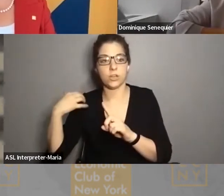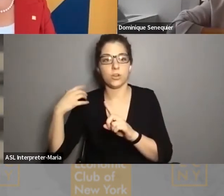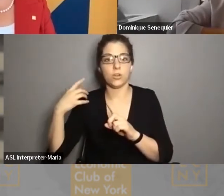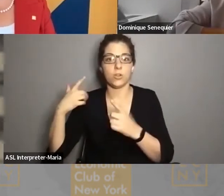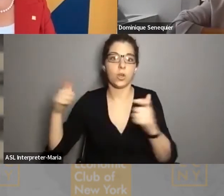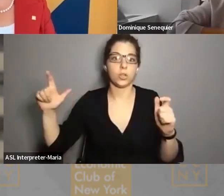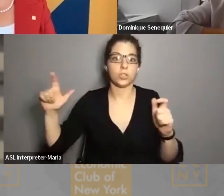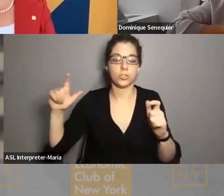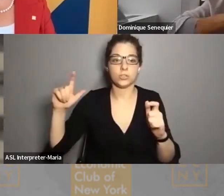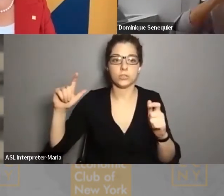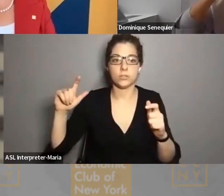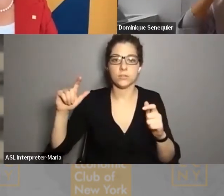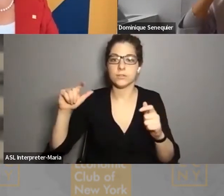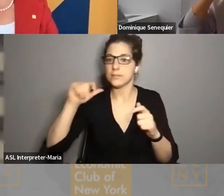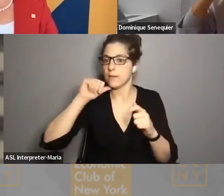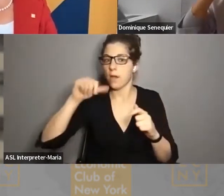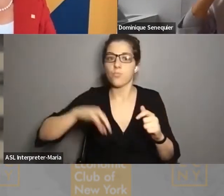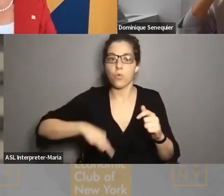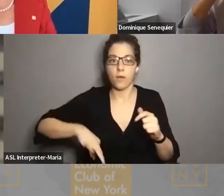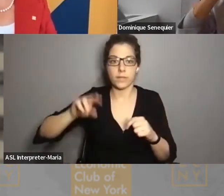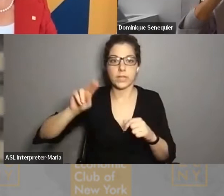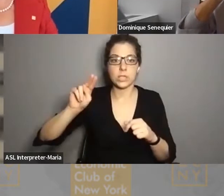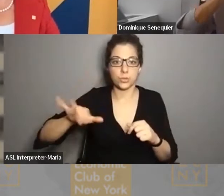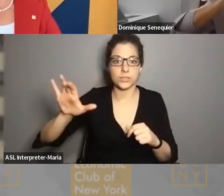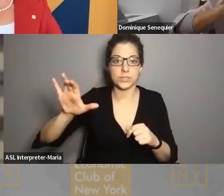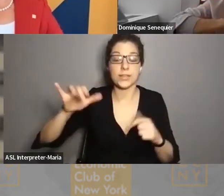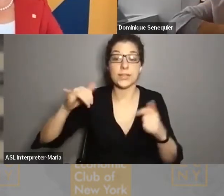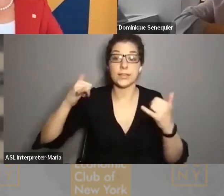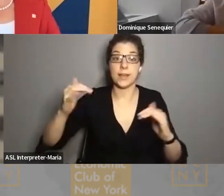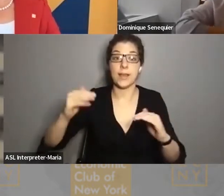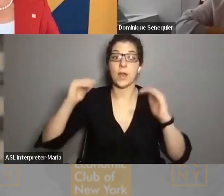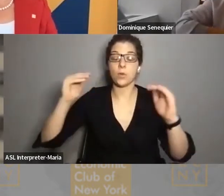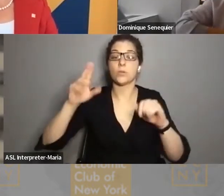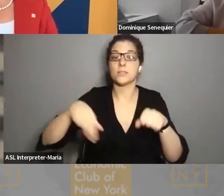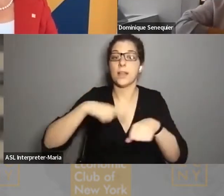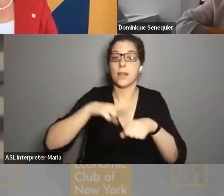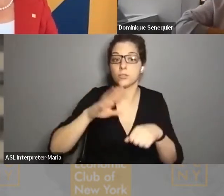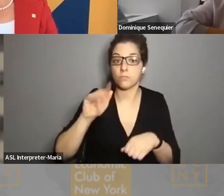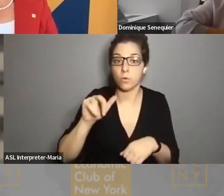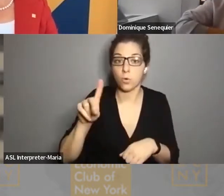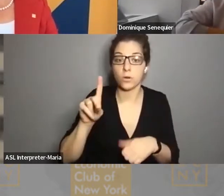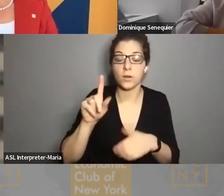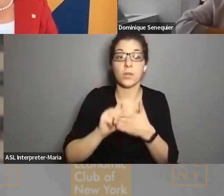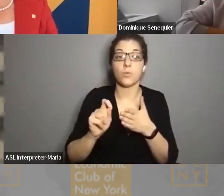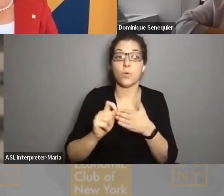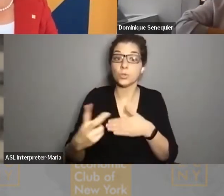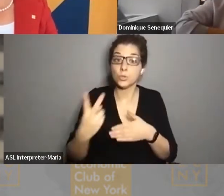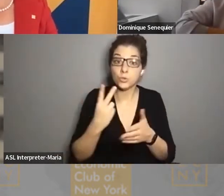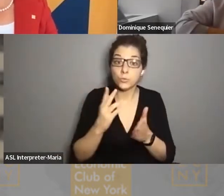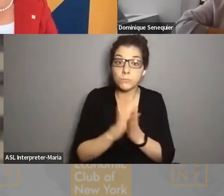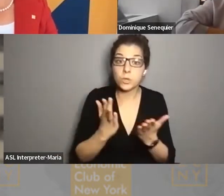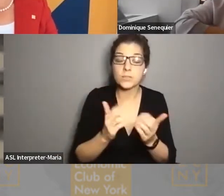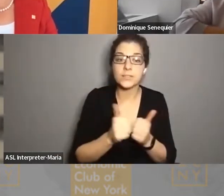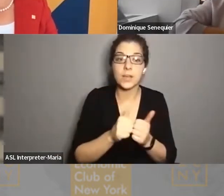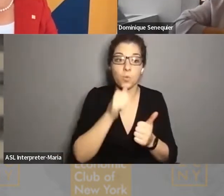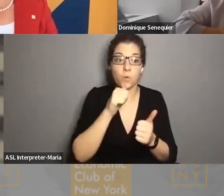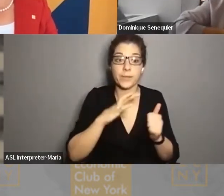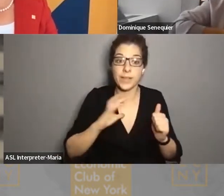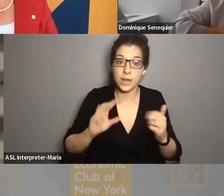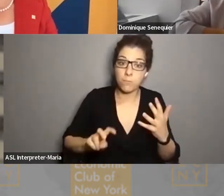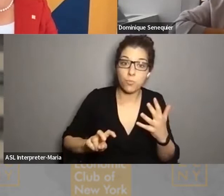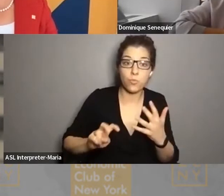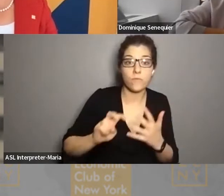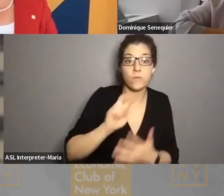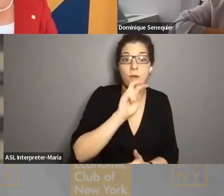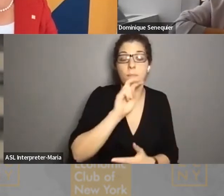large not-for-profit in New York City, and now on the national board. I wrote 2 books about how women can move up the corporate